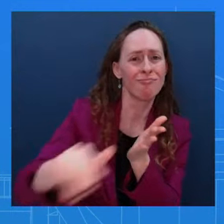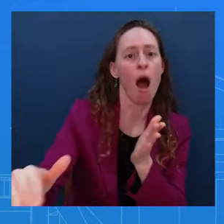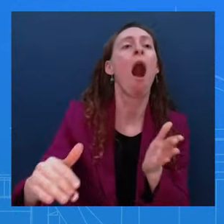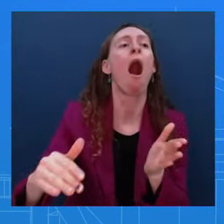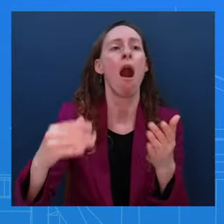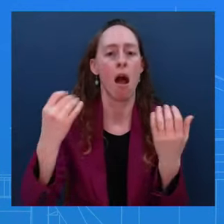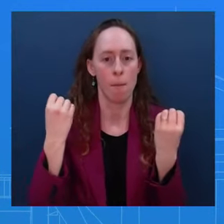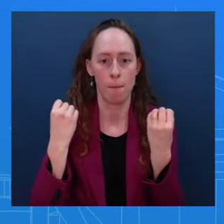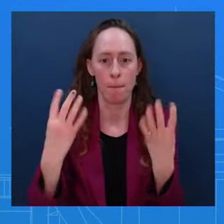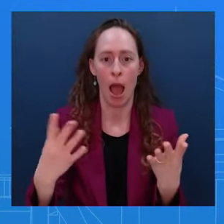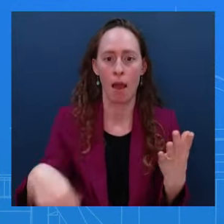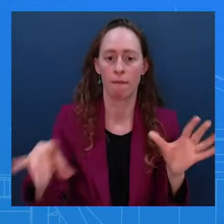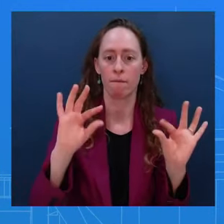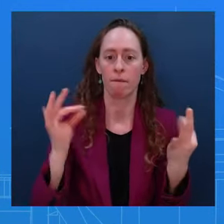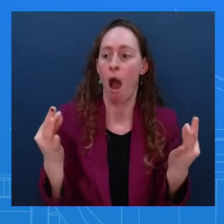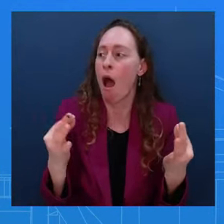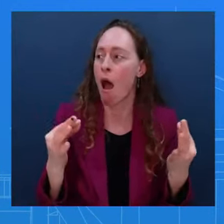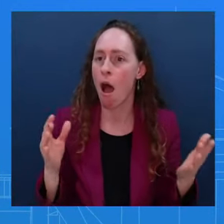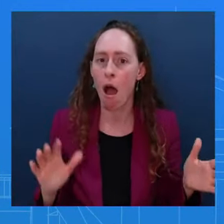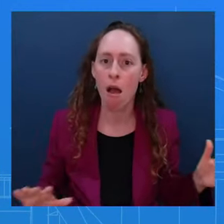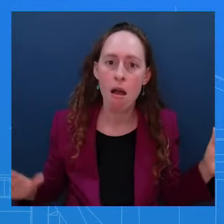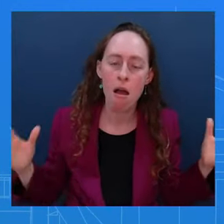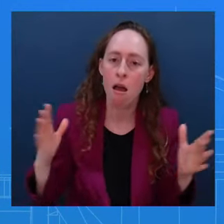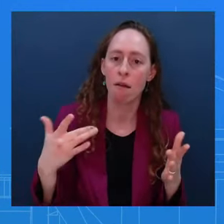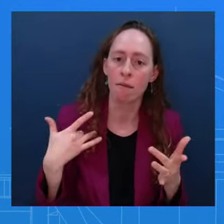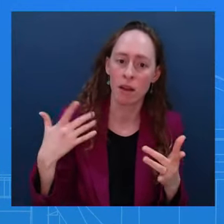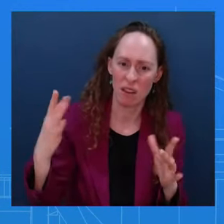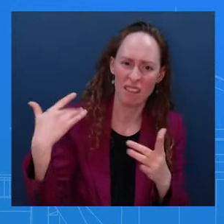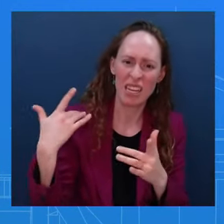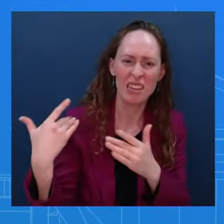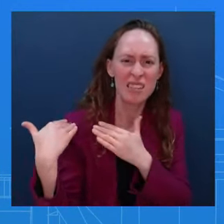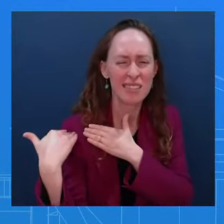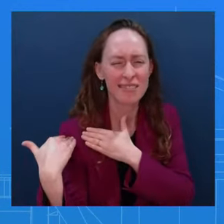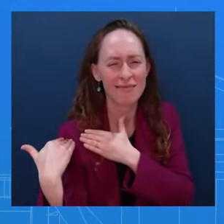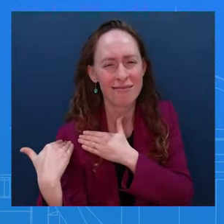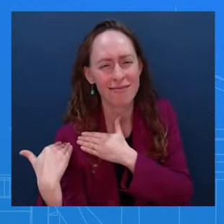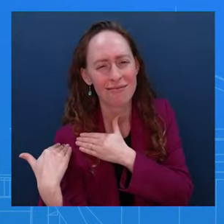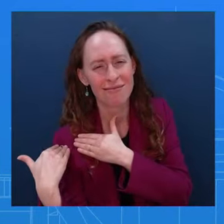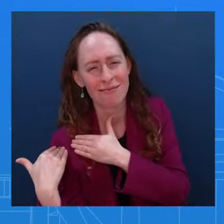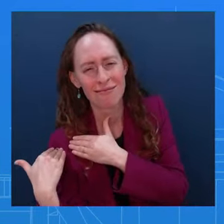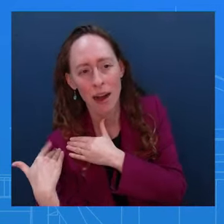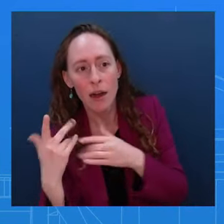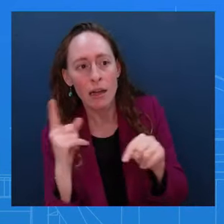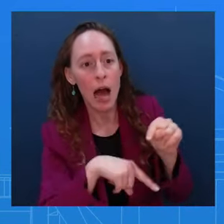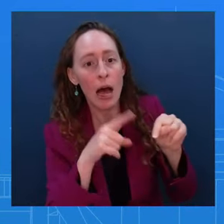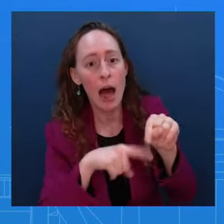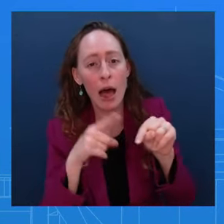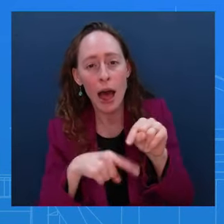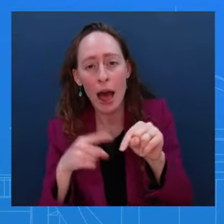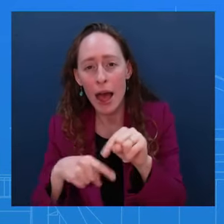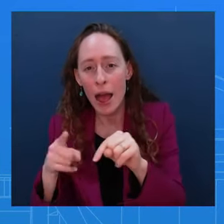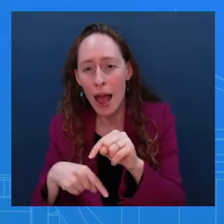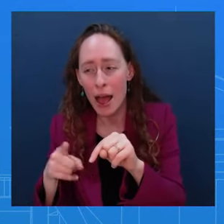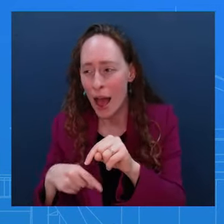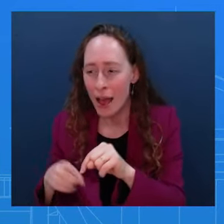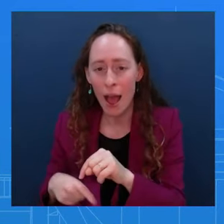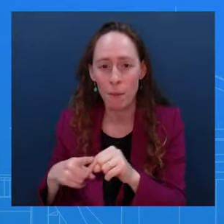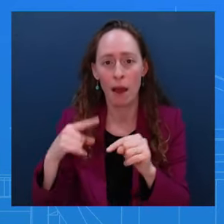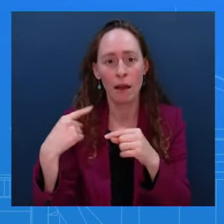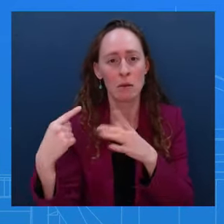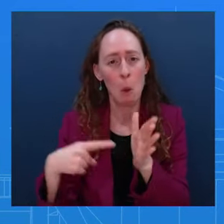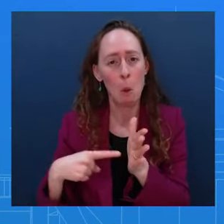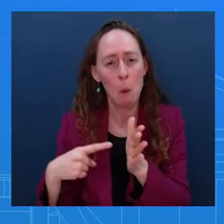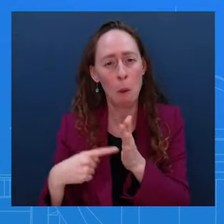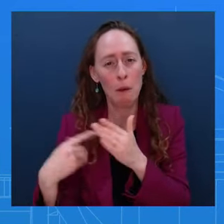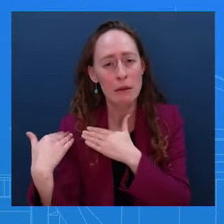debt. And that shouldn't be. And it prevents them. It prevents them from moving forward with buying a home, starting